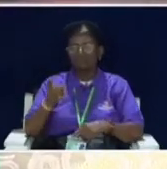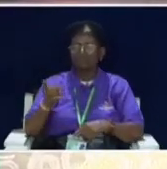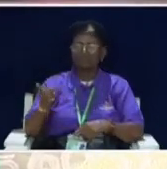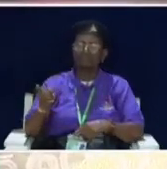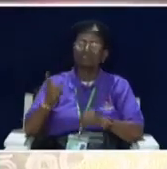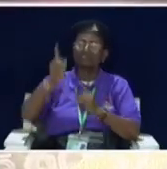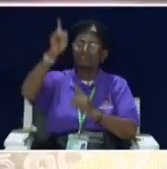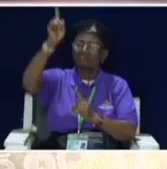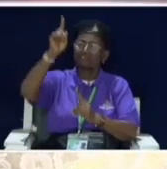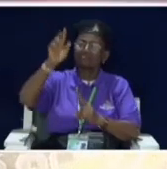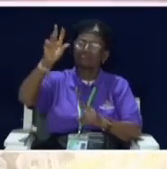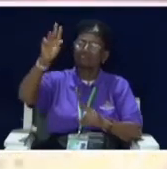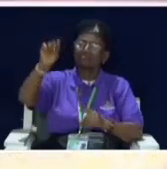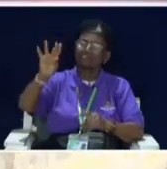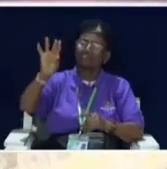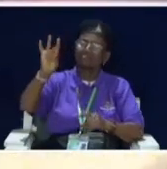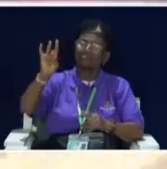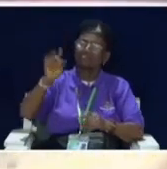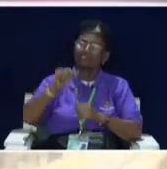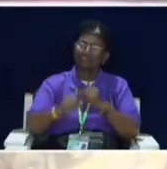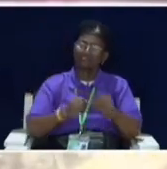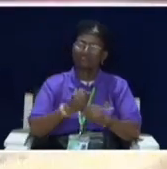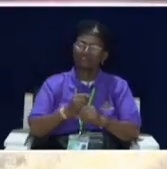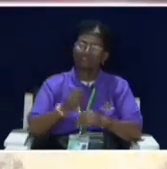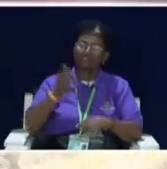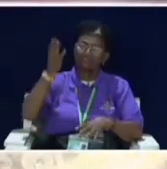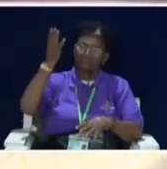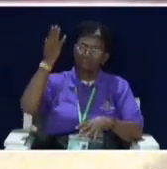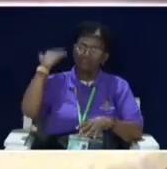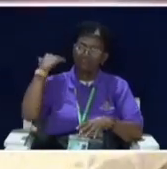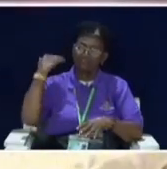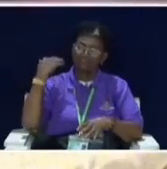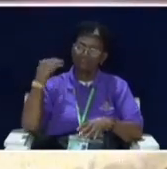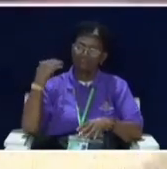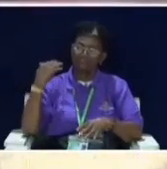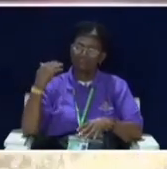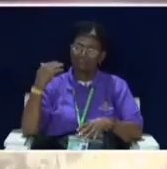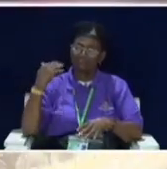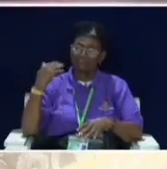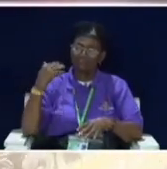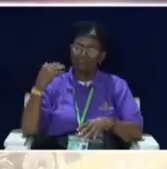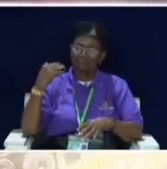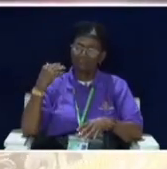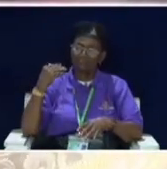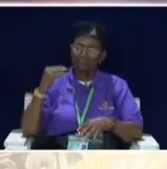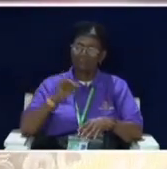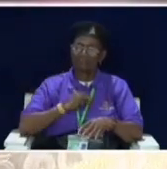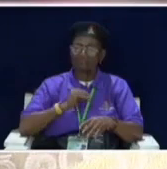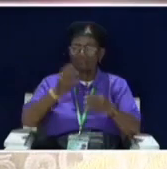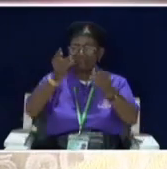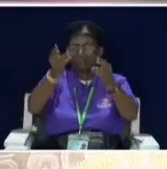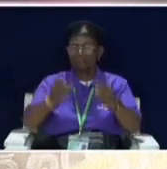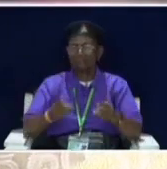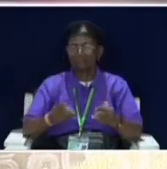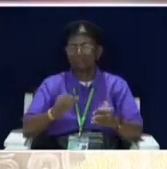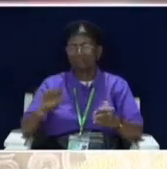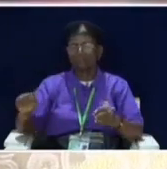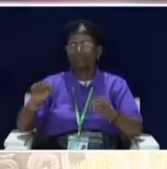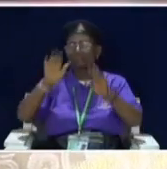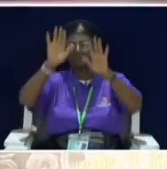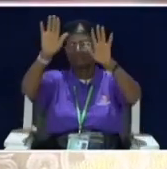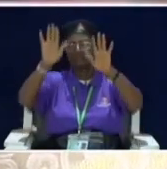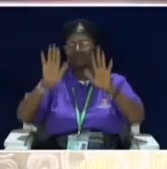38 years ago. Gẹ́gẹ́ bí mo ṣe sọ ní ọdún 38 sẹ́yìn. I want a miracle for every member of